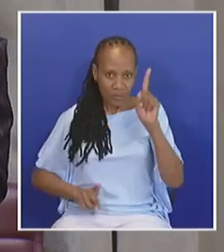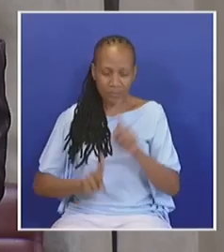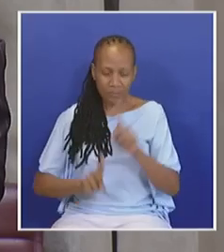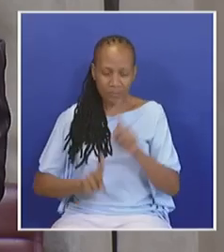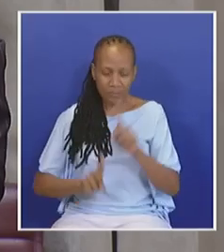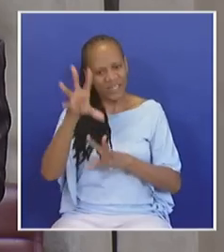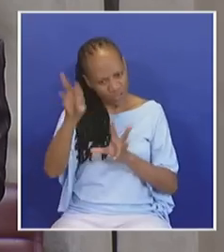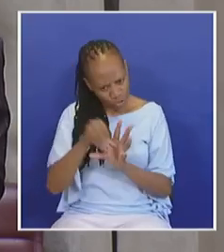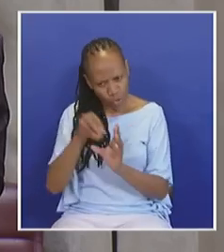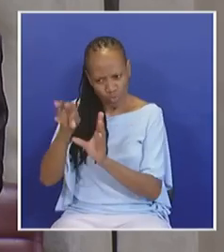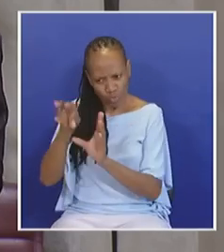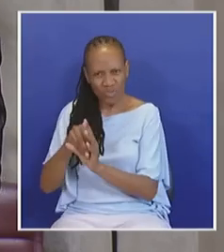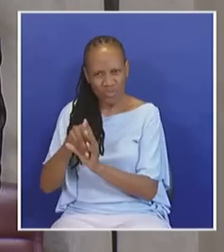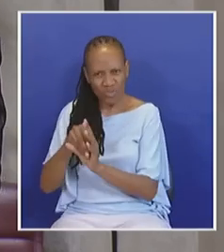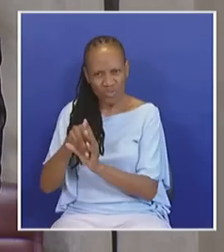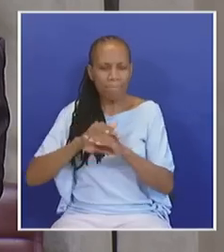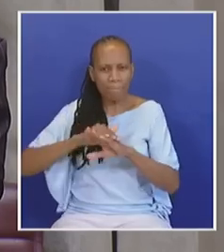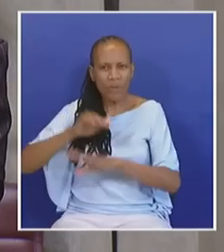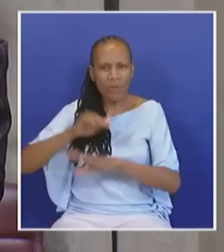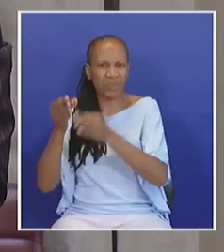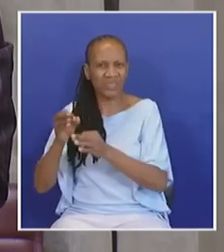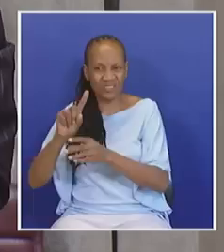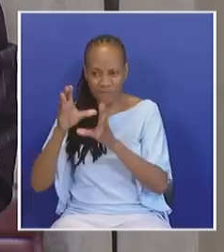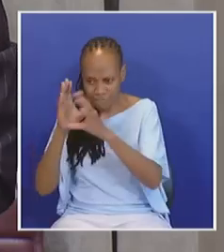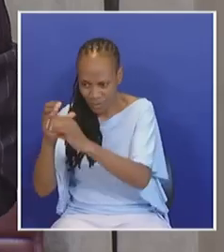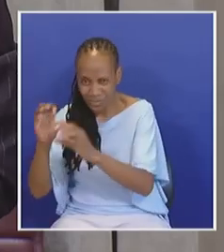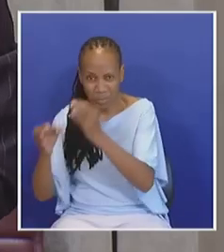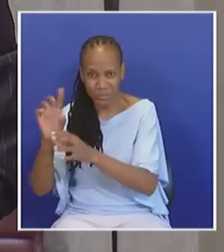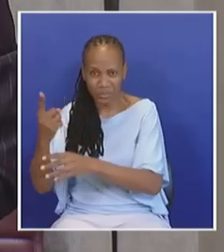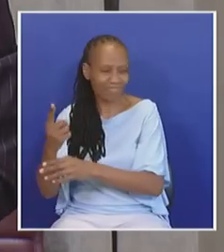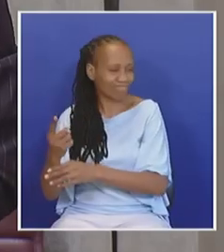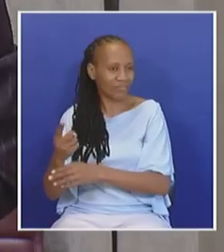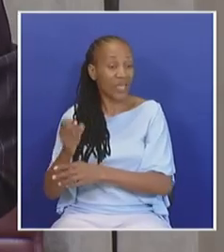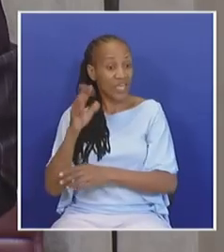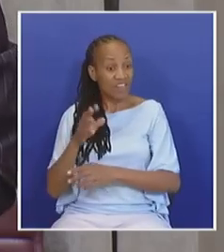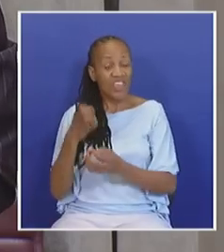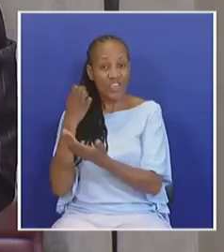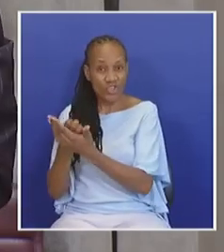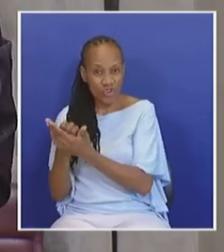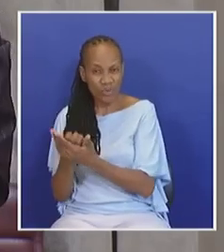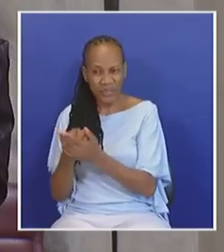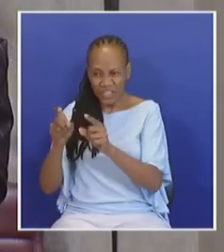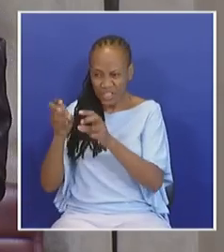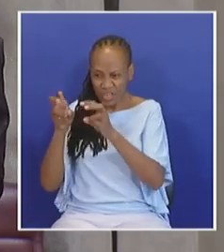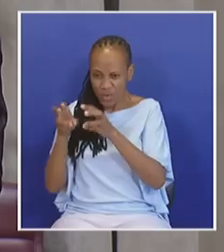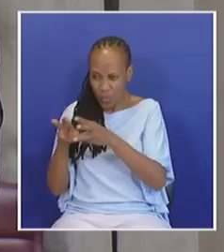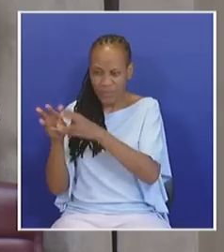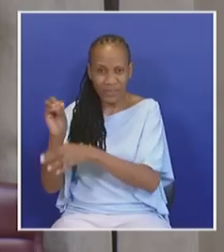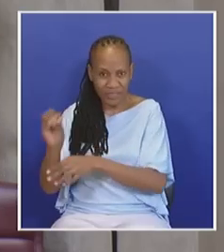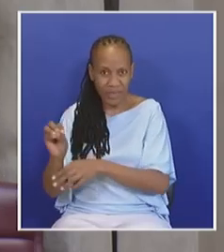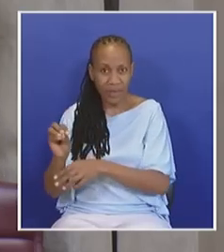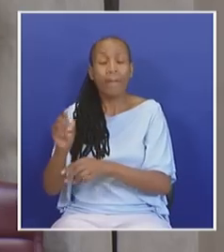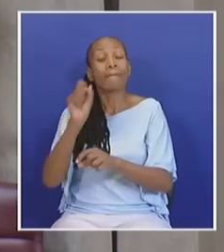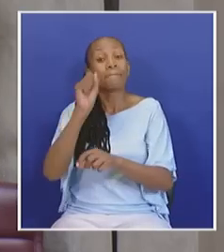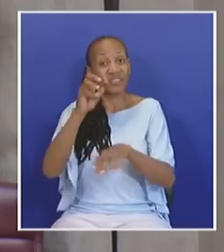formal political democracy. To allow the existing economic forces to retain their interests intact is to feed the root of